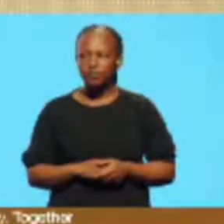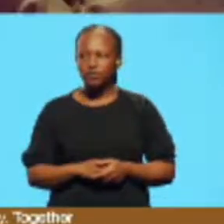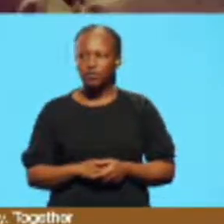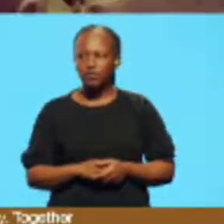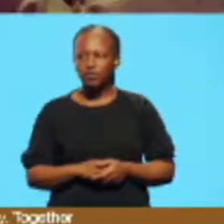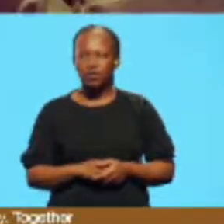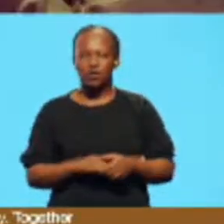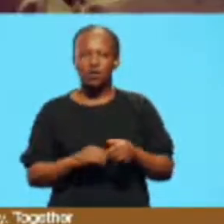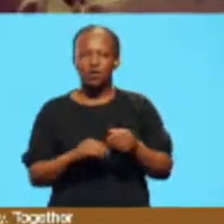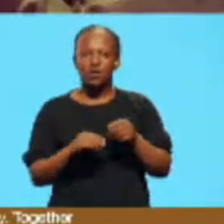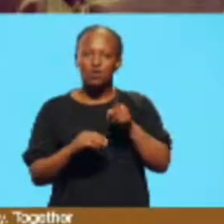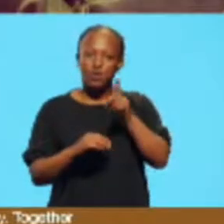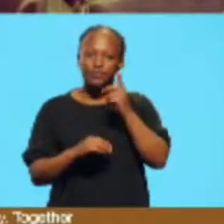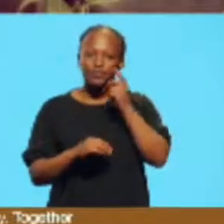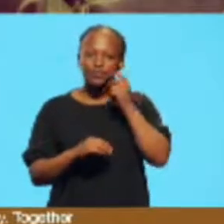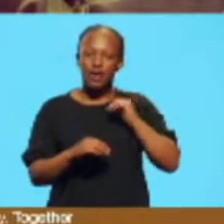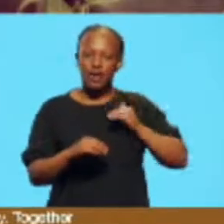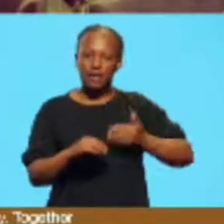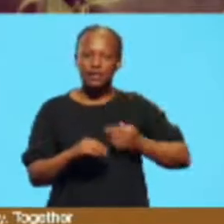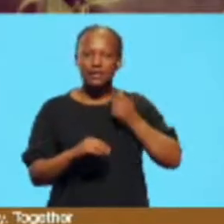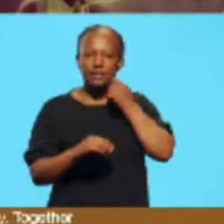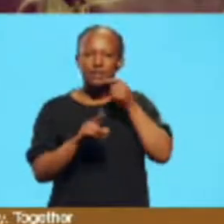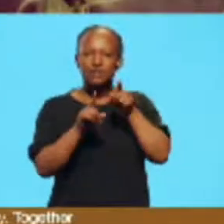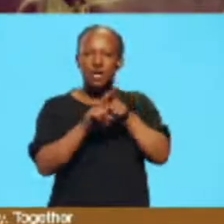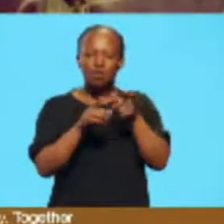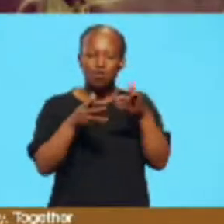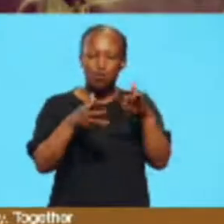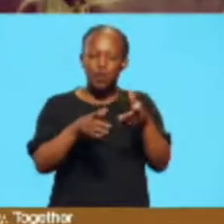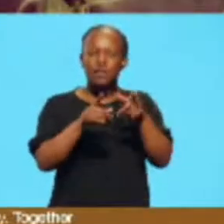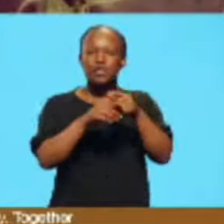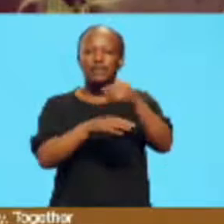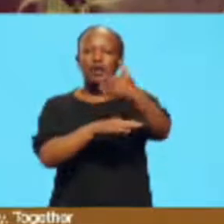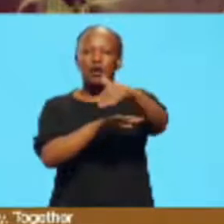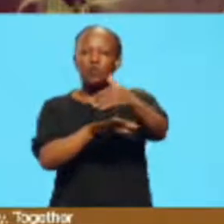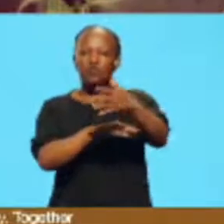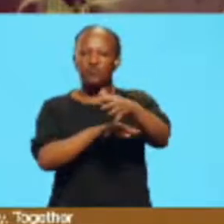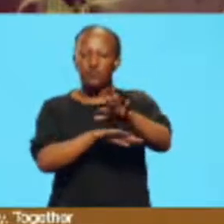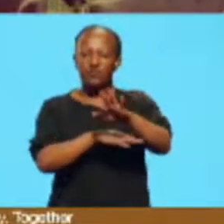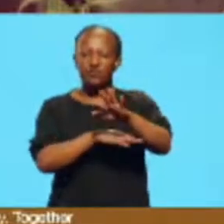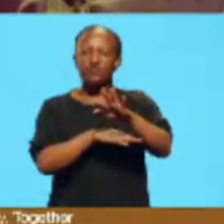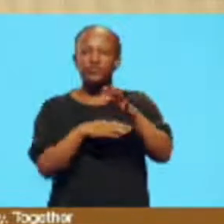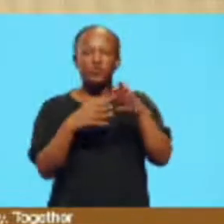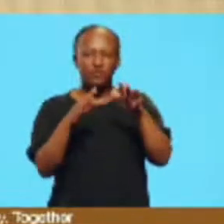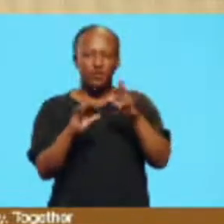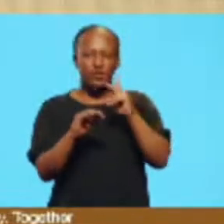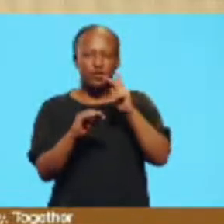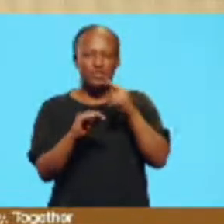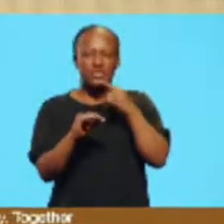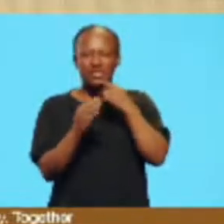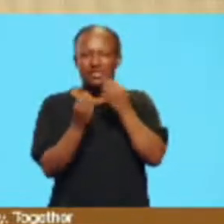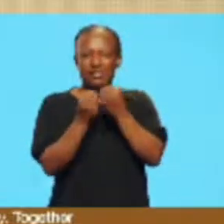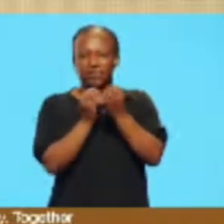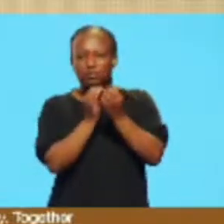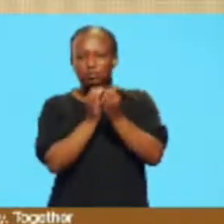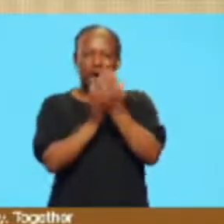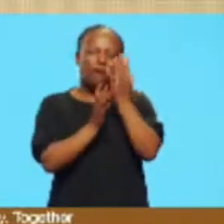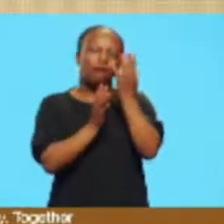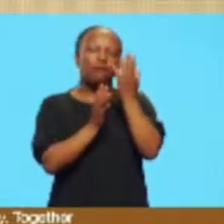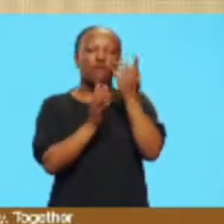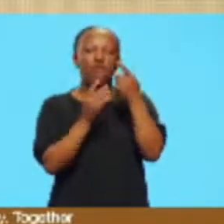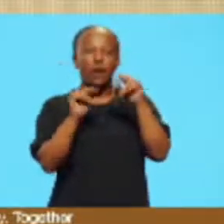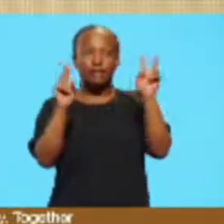that are here and outside, and I'm sure we have seen the recent spark again, I will call it a spark of the load